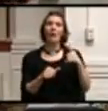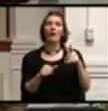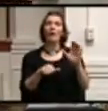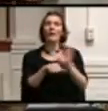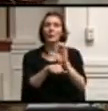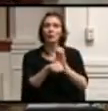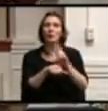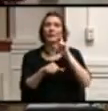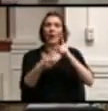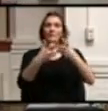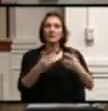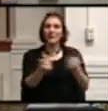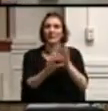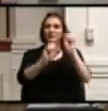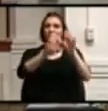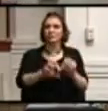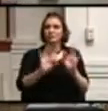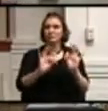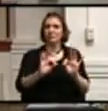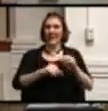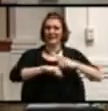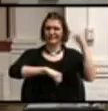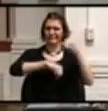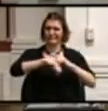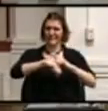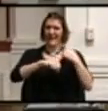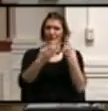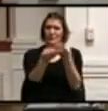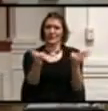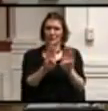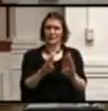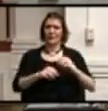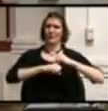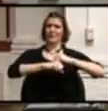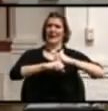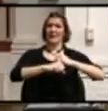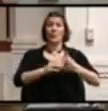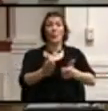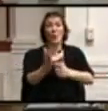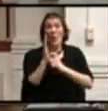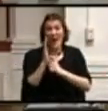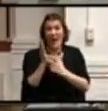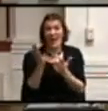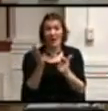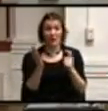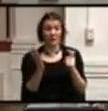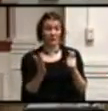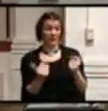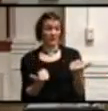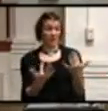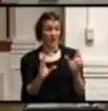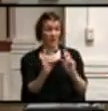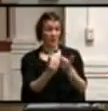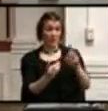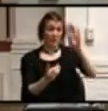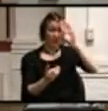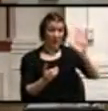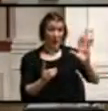bunker, because that, as I said, that's the heart of the facility. We are required by the fire code to